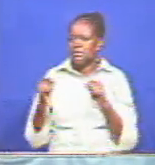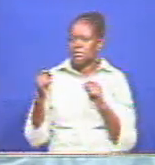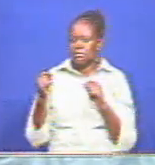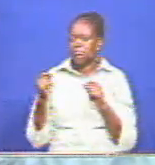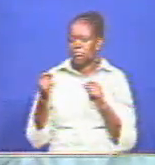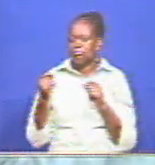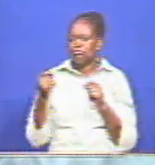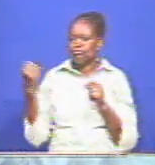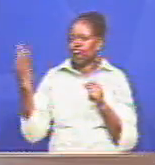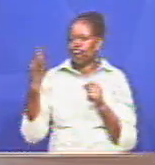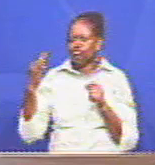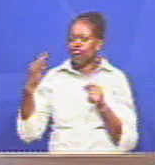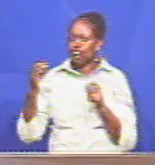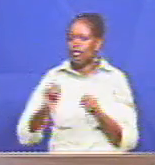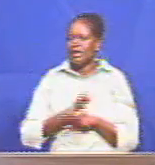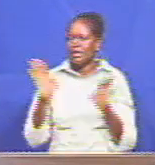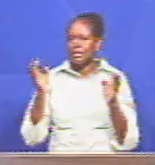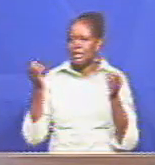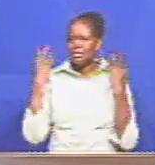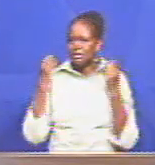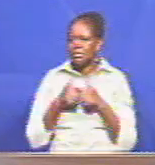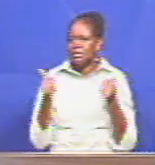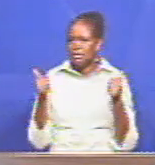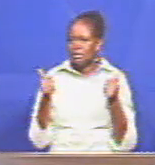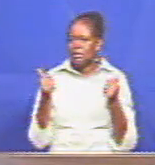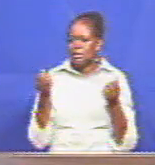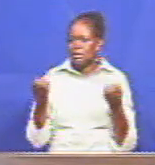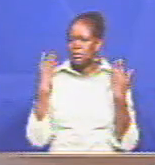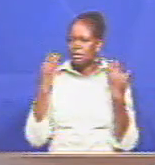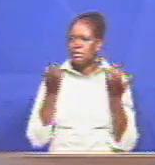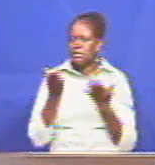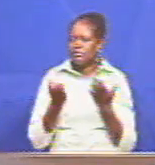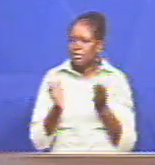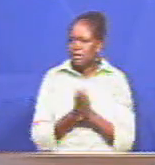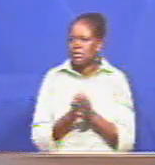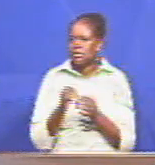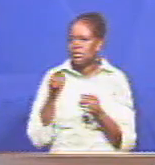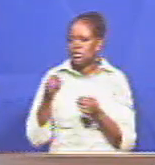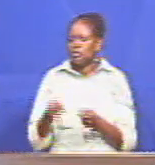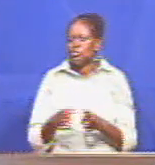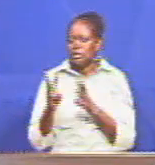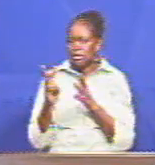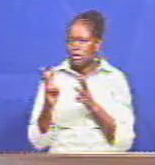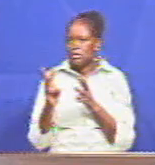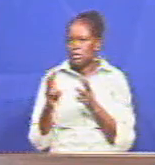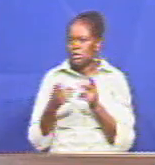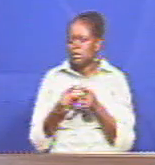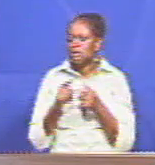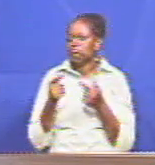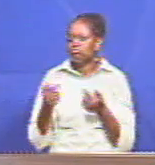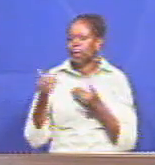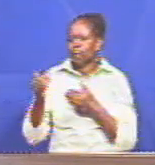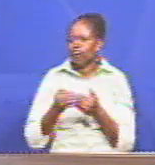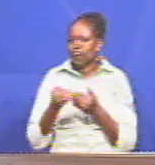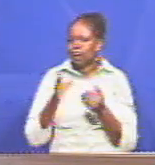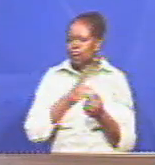Yes. yes. They understand uh-huh. The services, mm-hmm. and in this way they are coming closer to